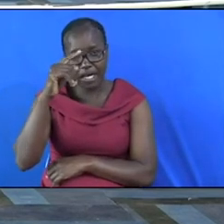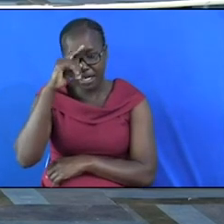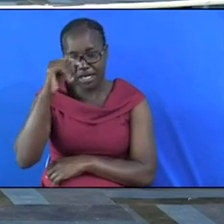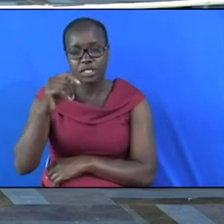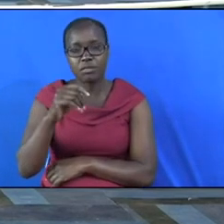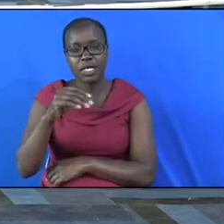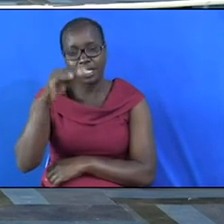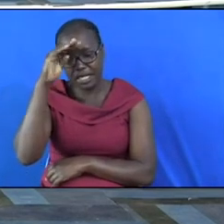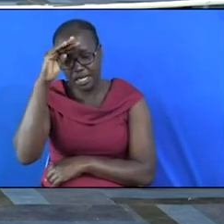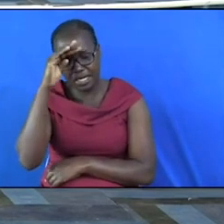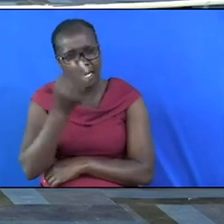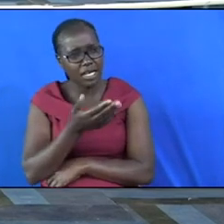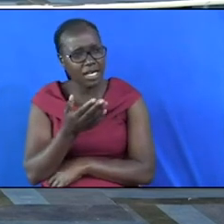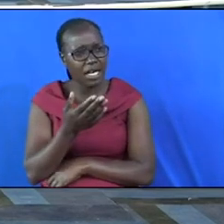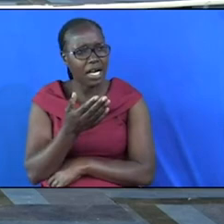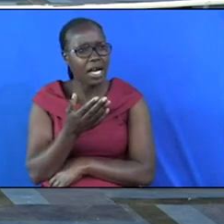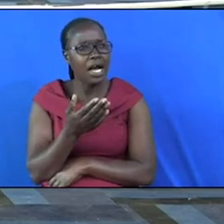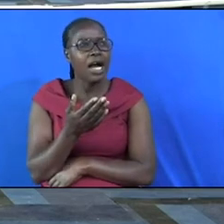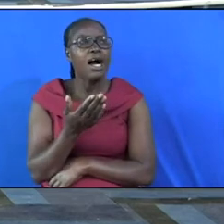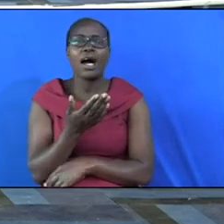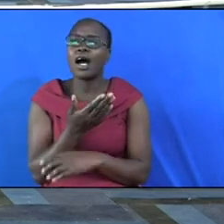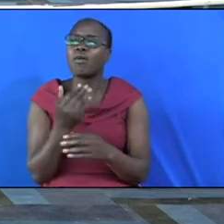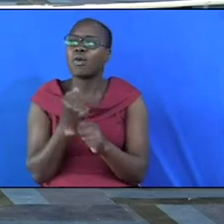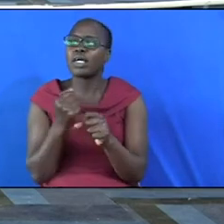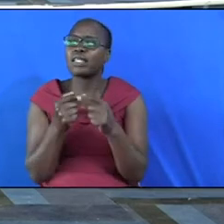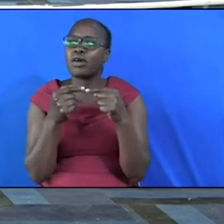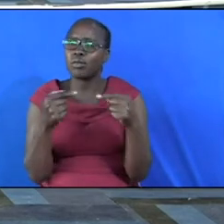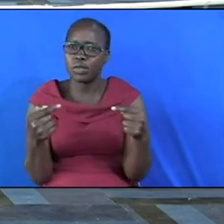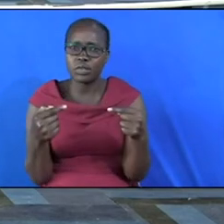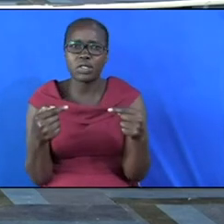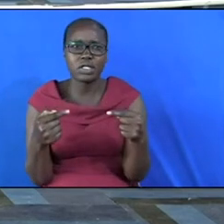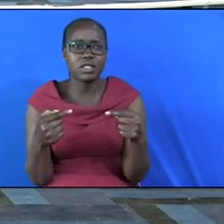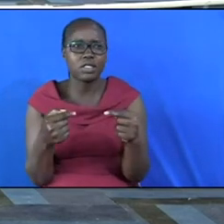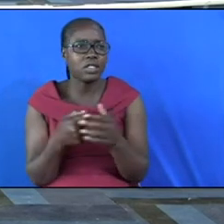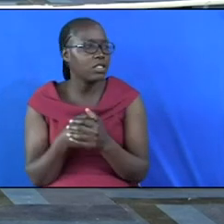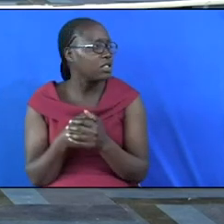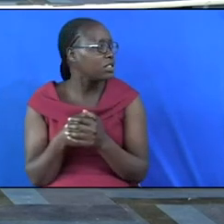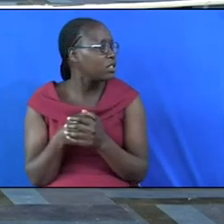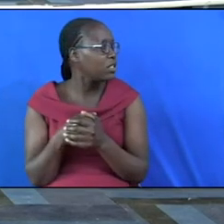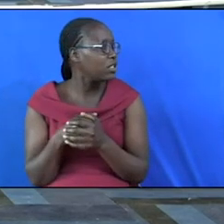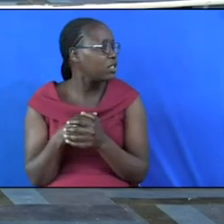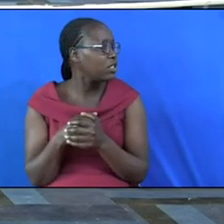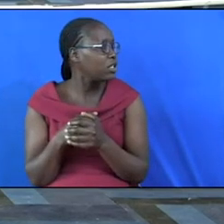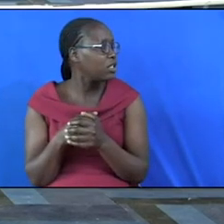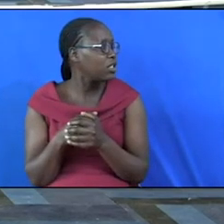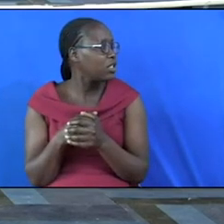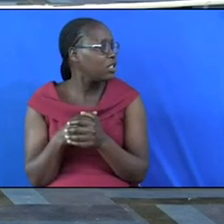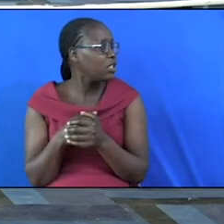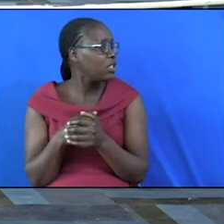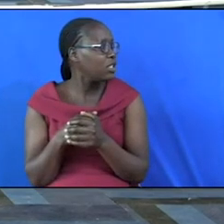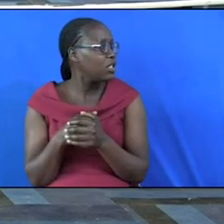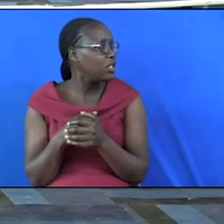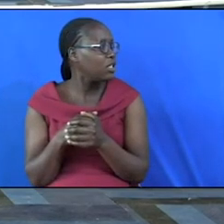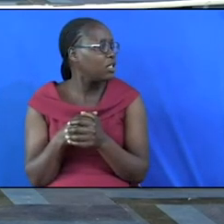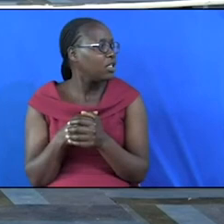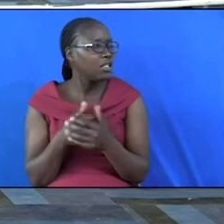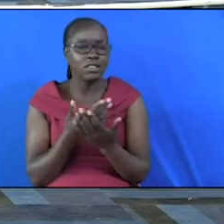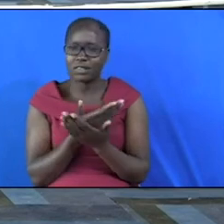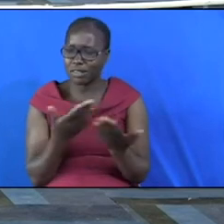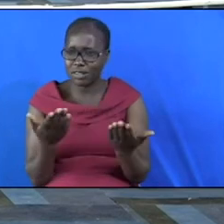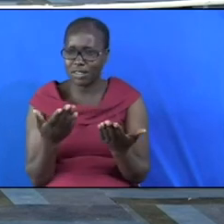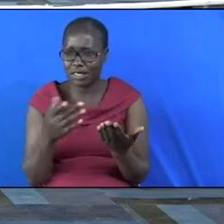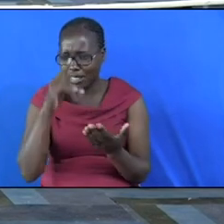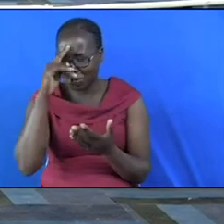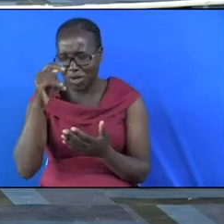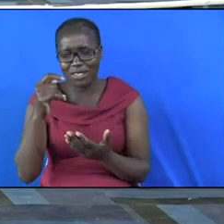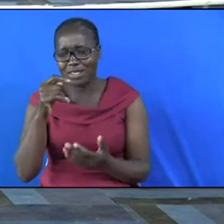the brown. My friend, I'm doing what you call opposite. When I say tall, you say short. Why are you guys looking at me like this? I'm